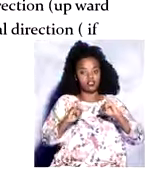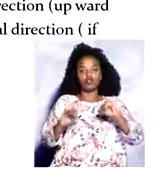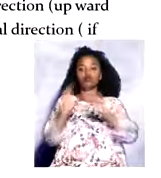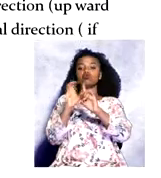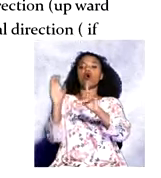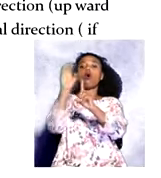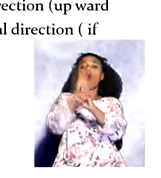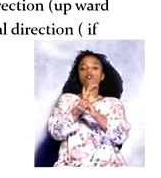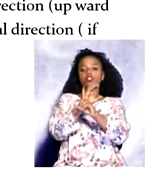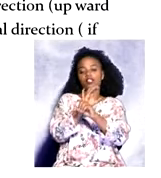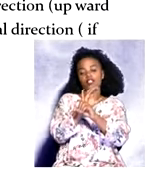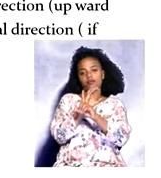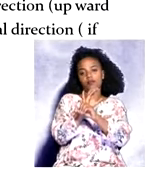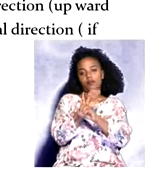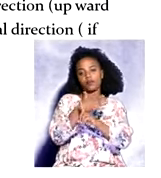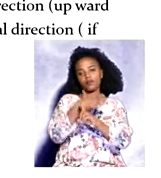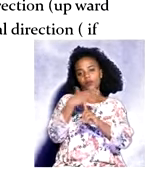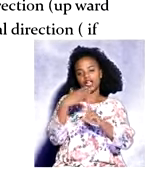And